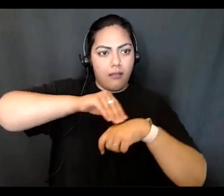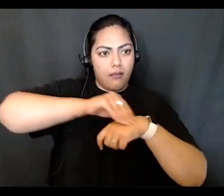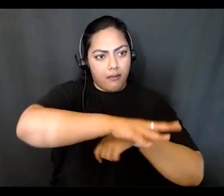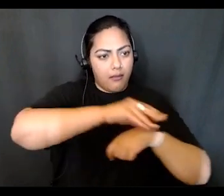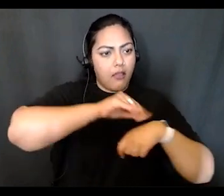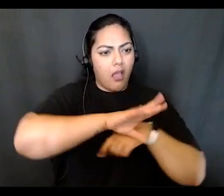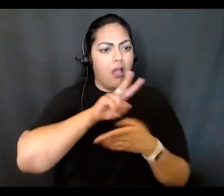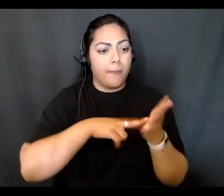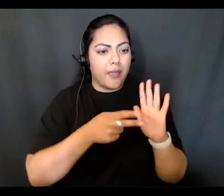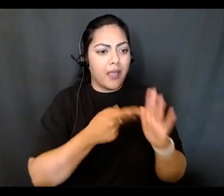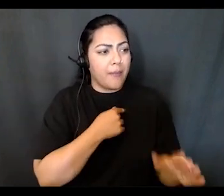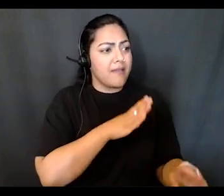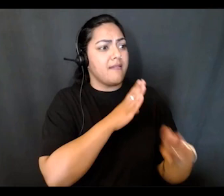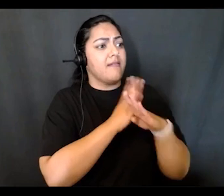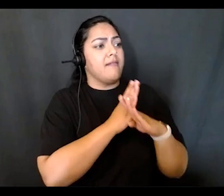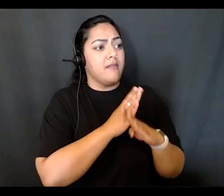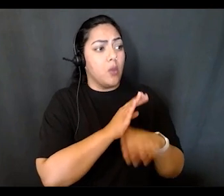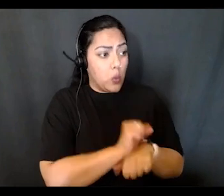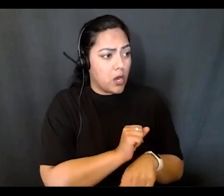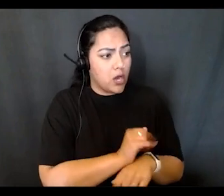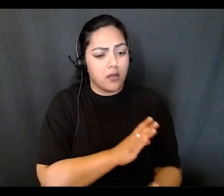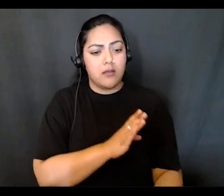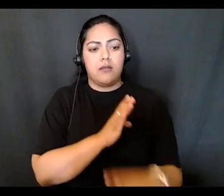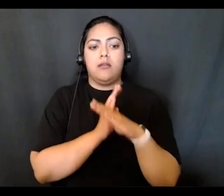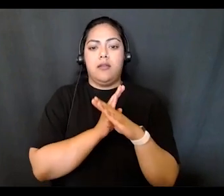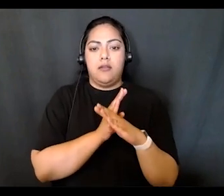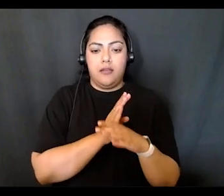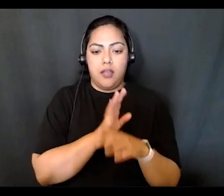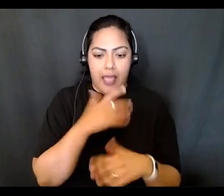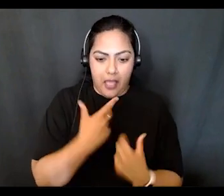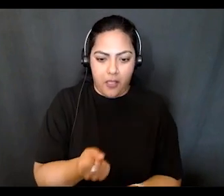is important for us. Next slide, please.